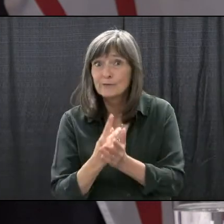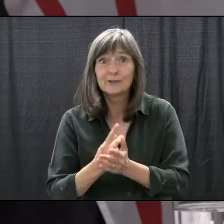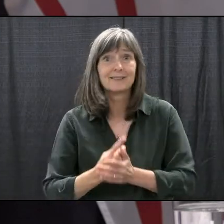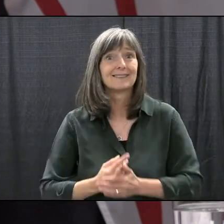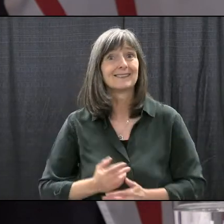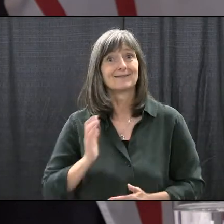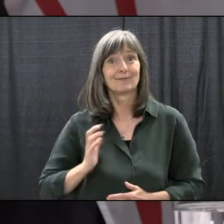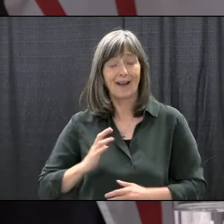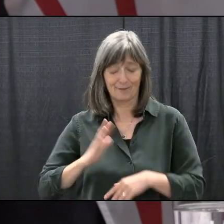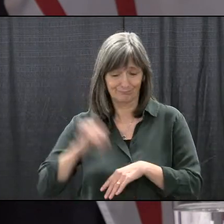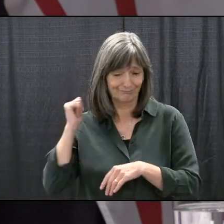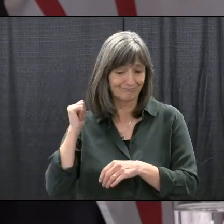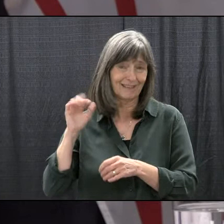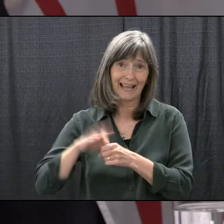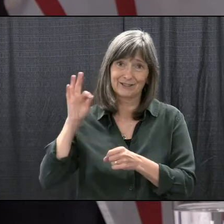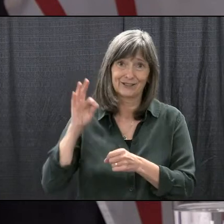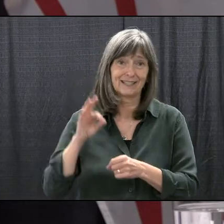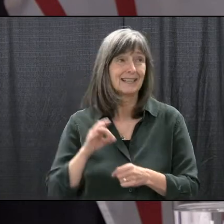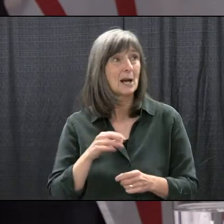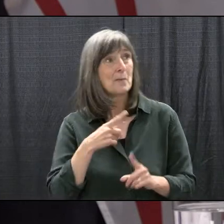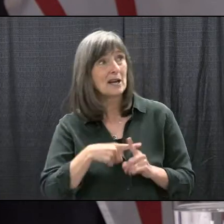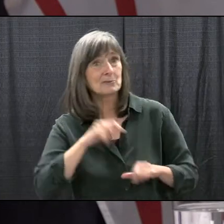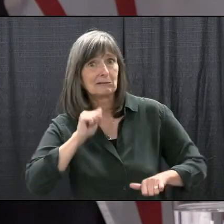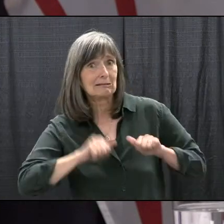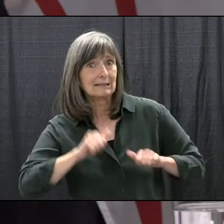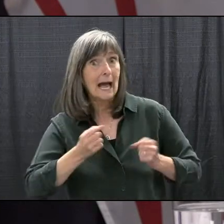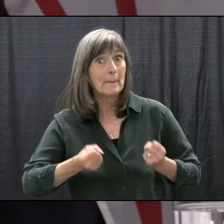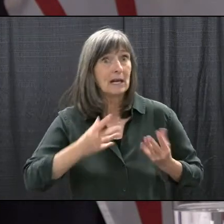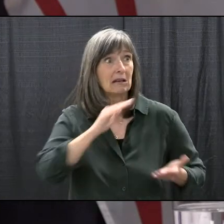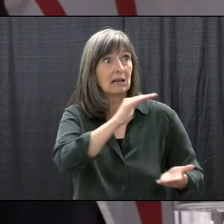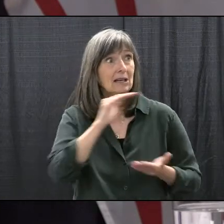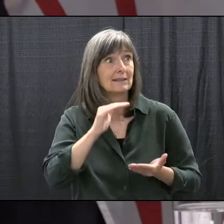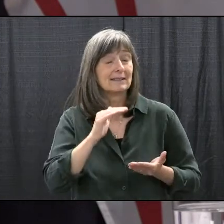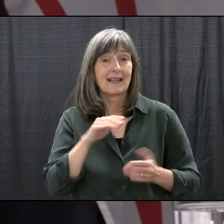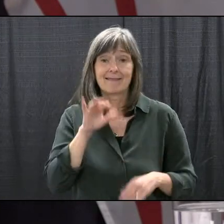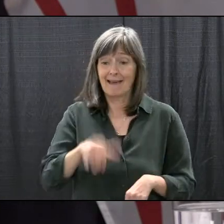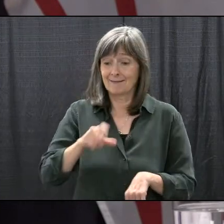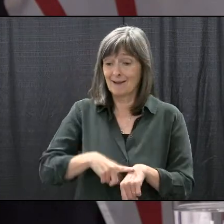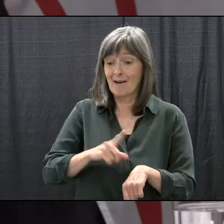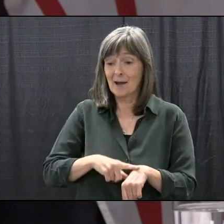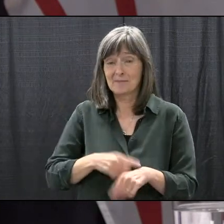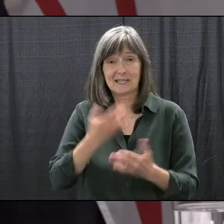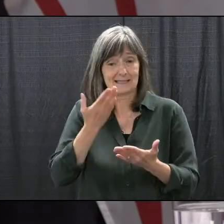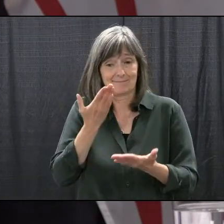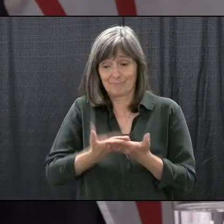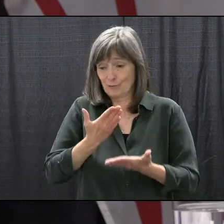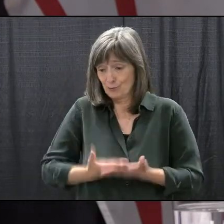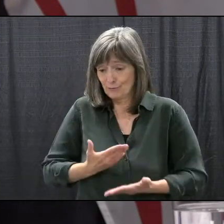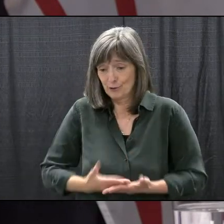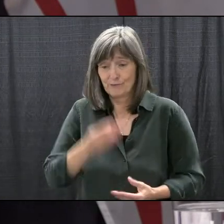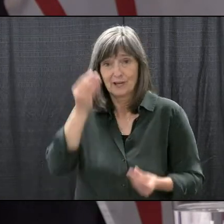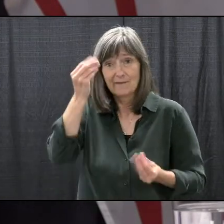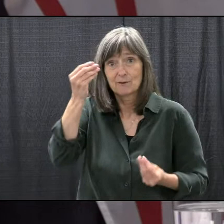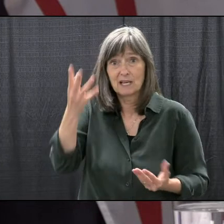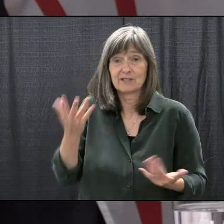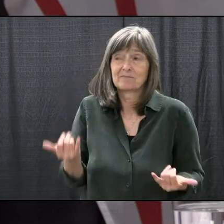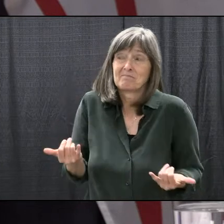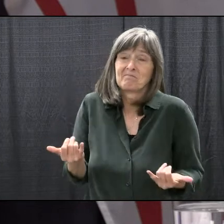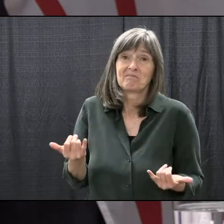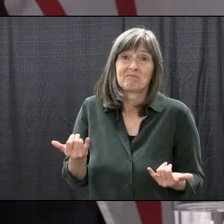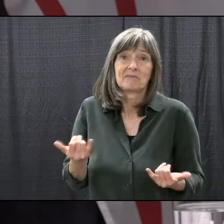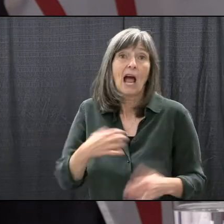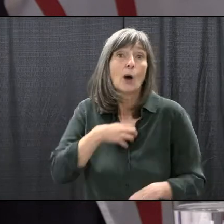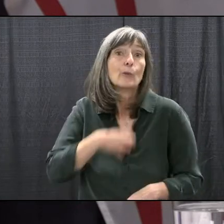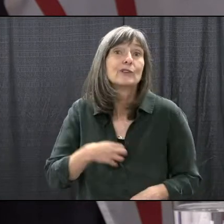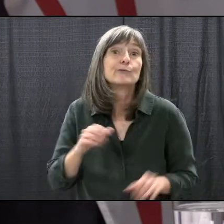was some question about supply chain. So you make the decisions with the best evidence that you have real time. We'd all love the benefit of the